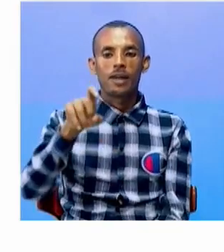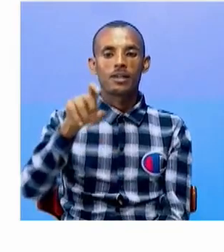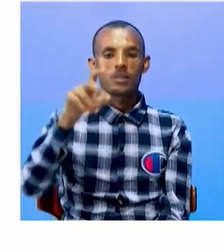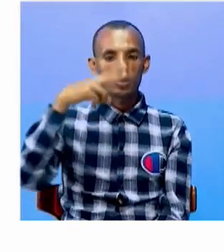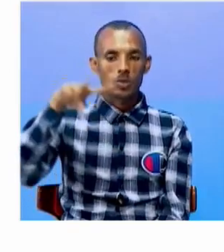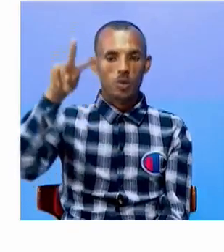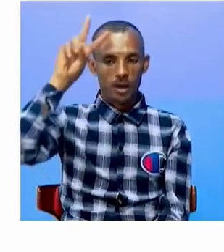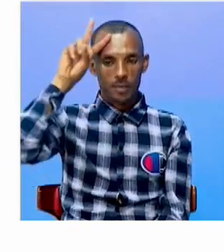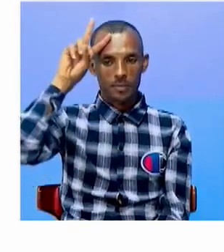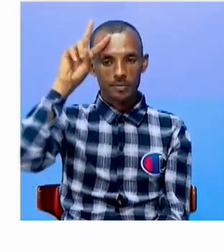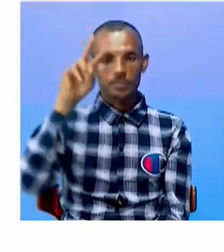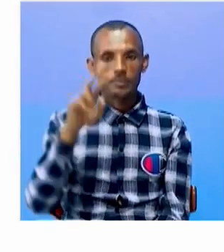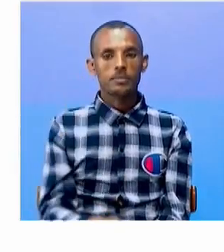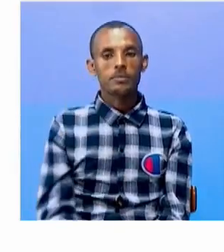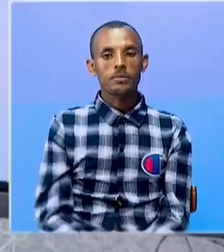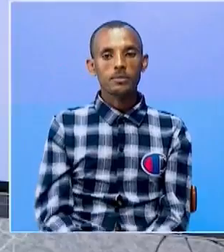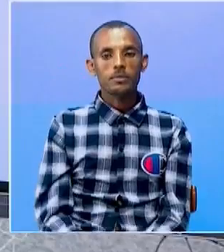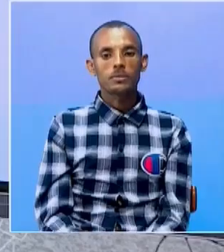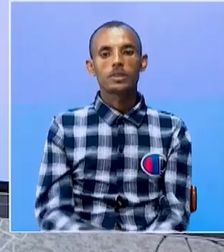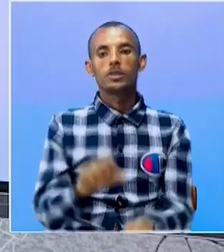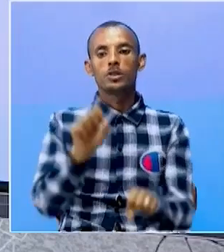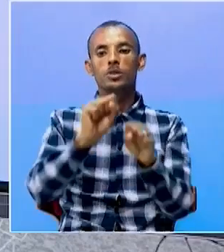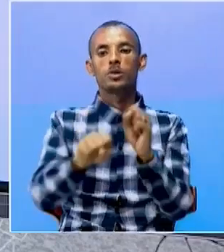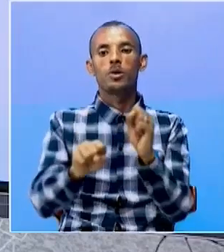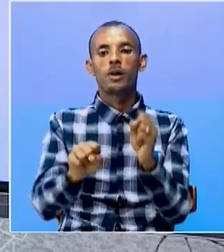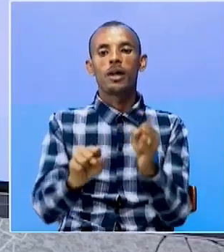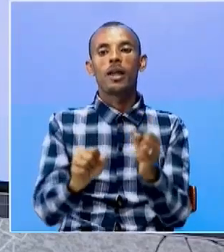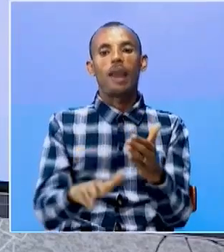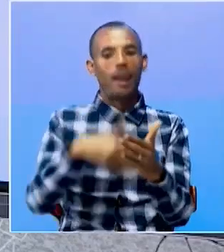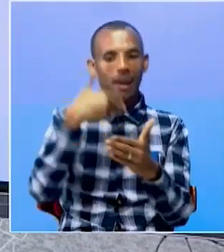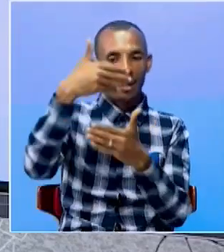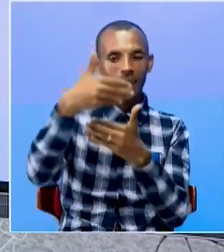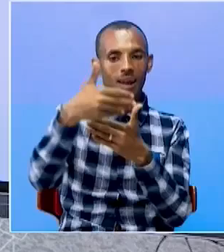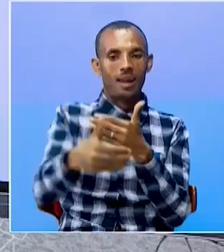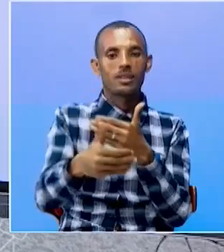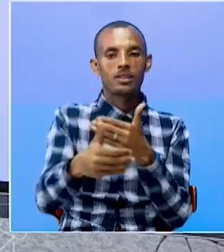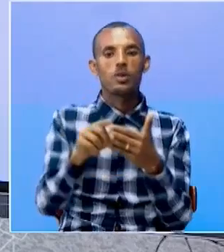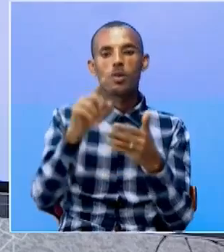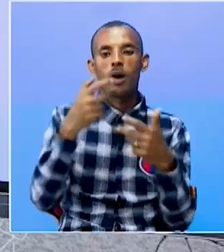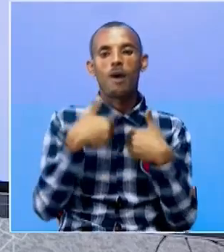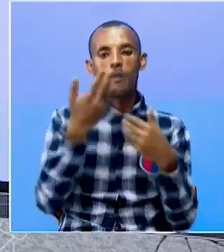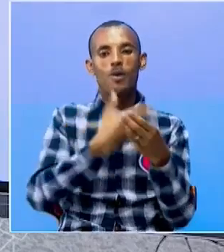5x squared. So next, you have